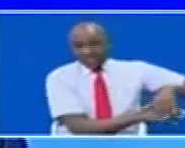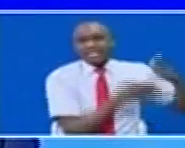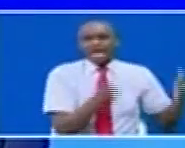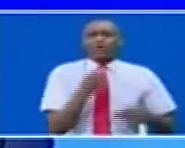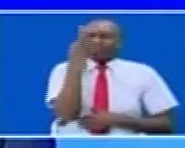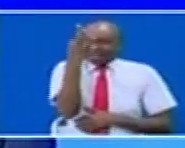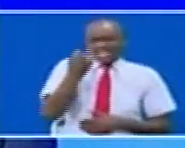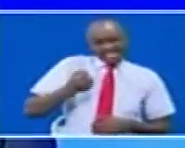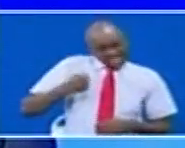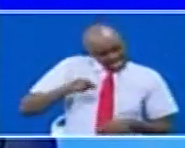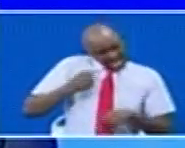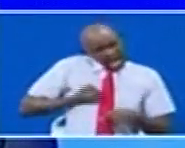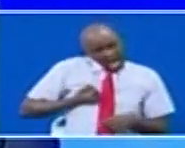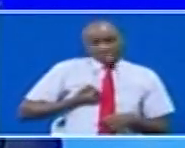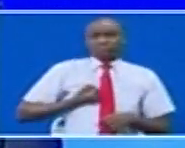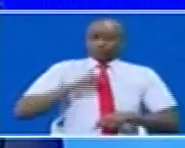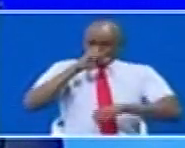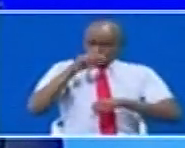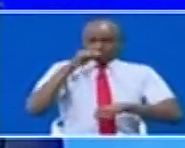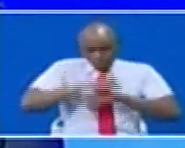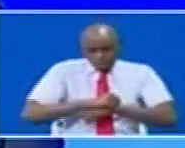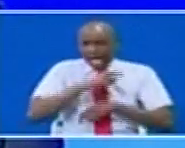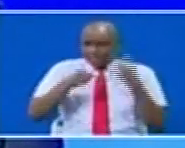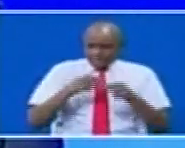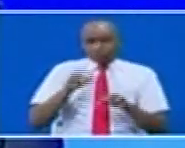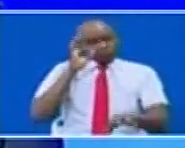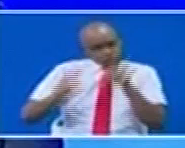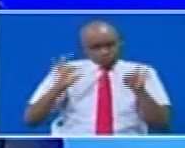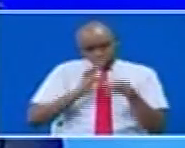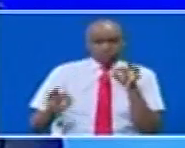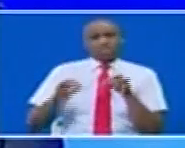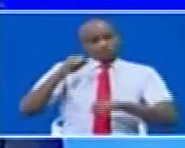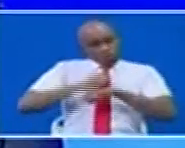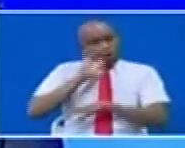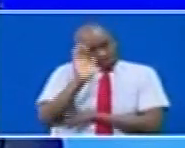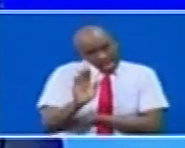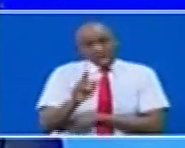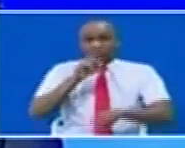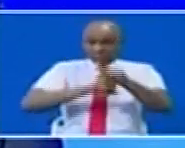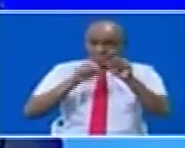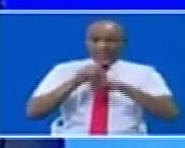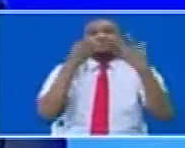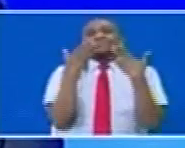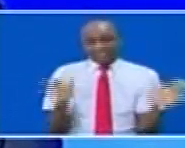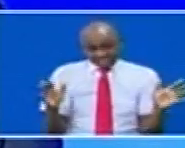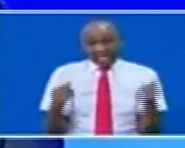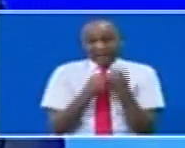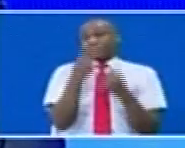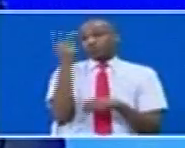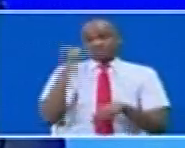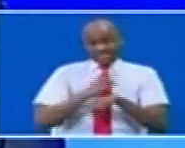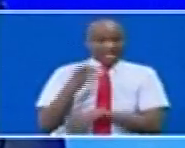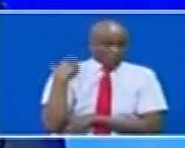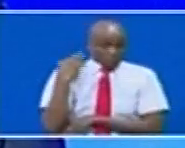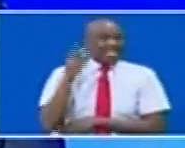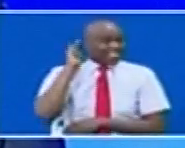schoolgirls have so far been arrested in connection with the Omobera Girls School arson incident that occurred 3 days ago. According to the